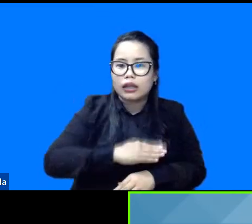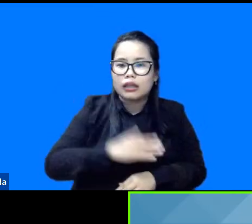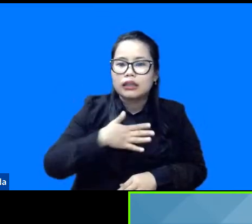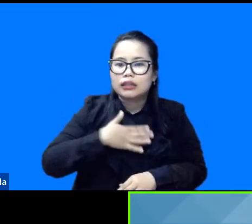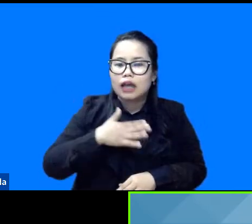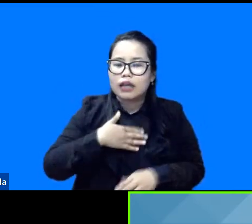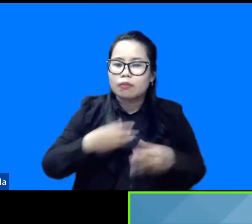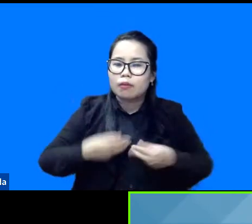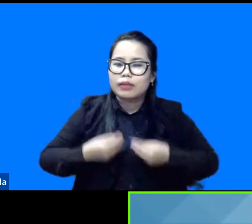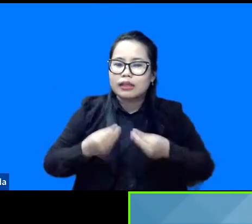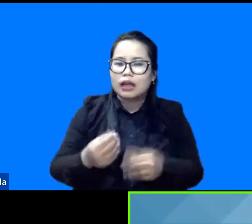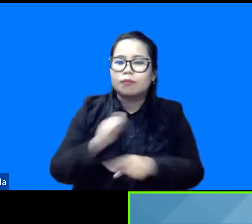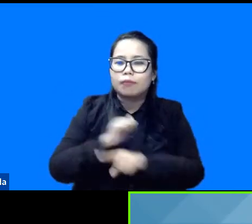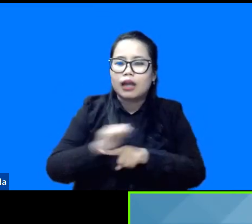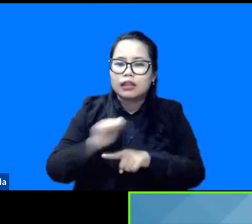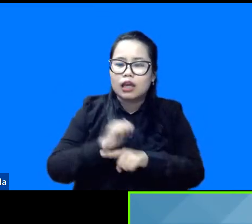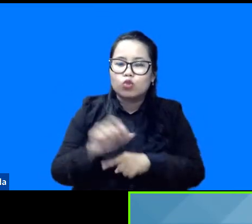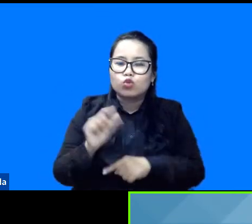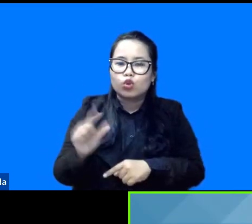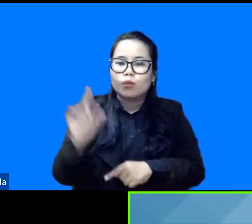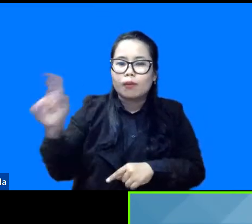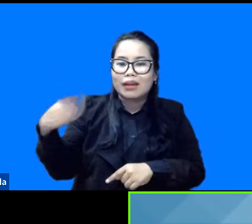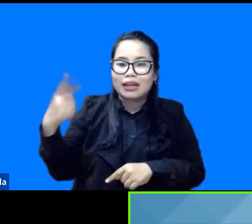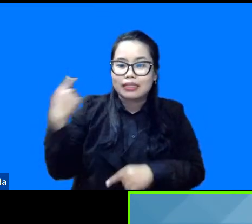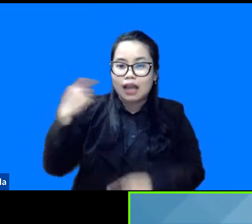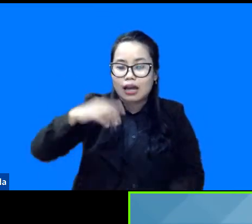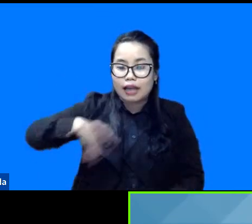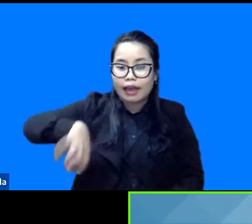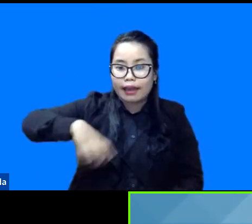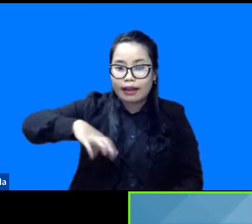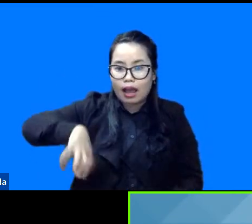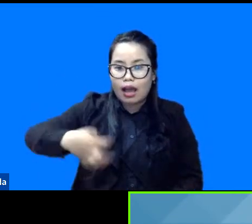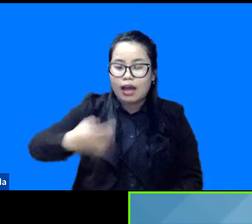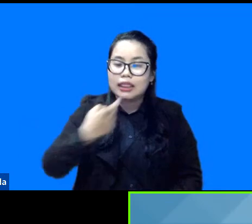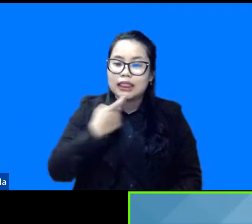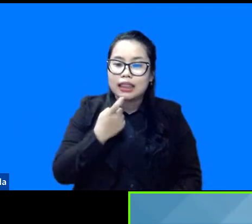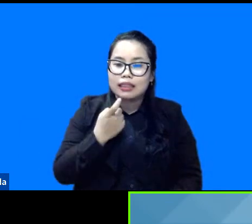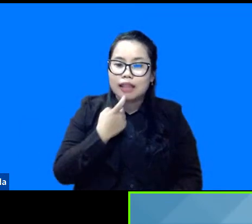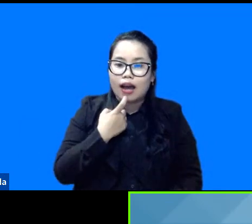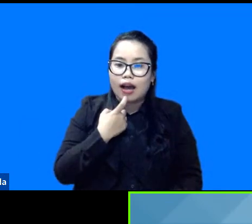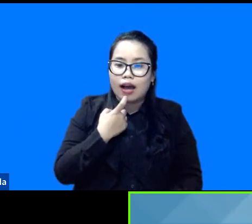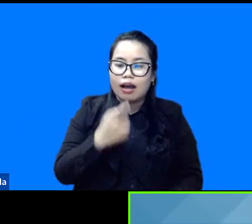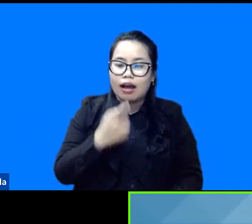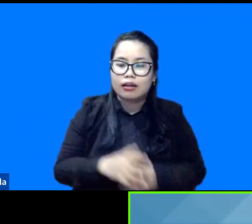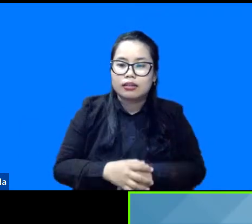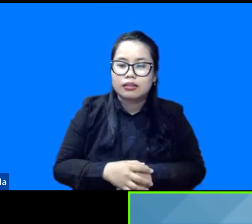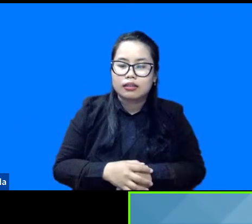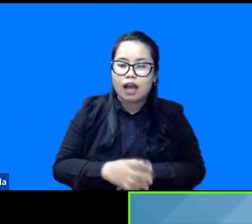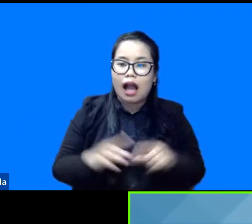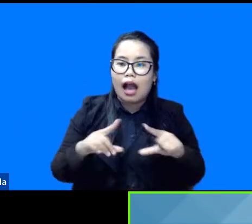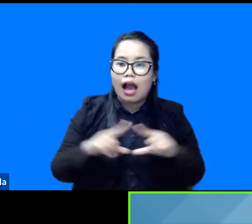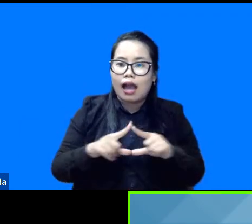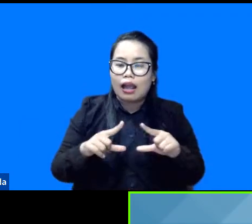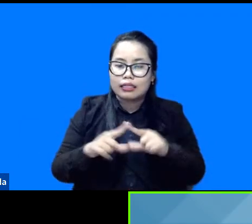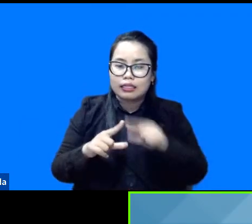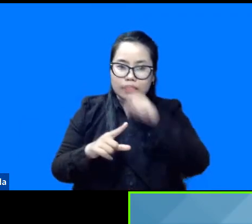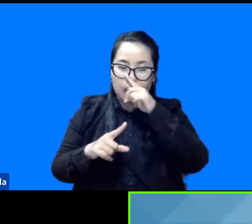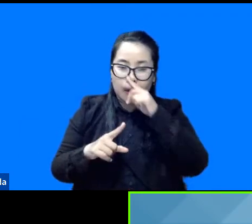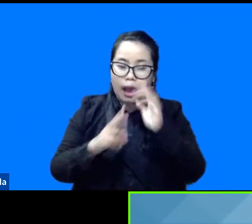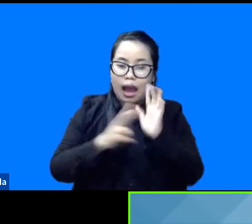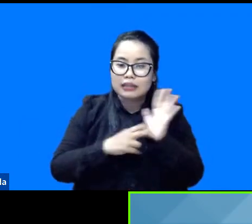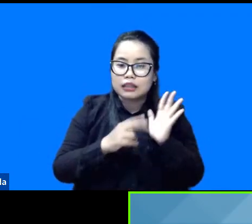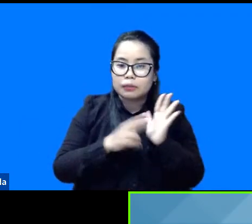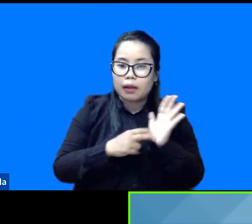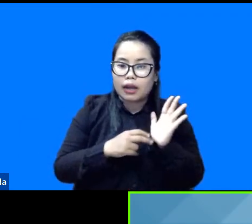governments regarding this tools, regarding gender impact assessment tools, and this local governments say that it will not